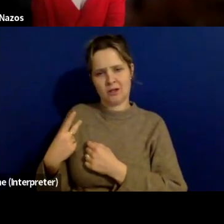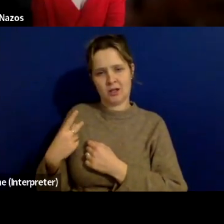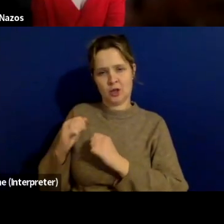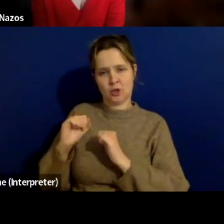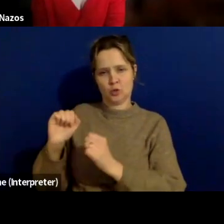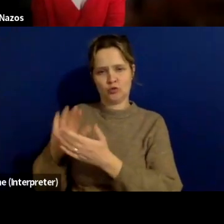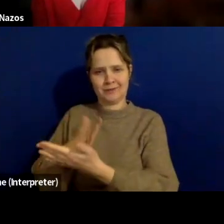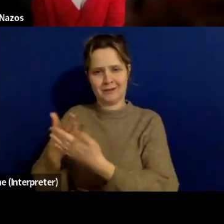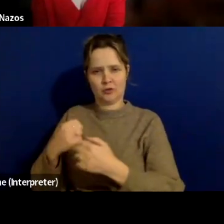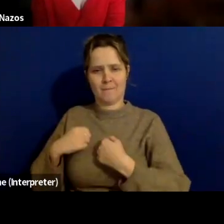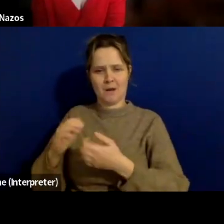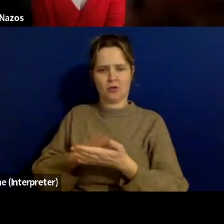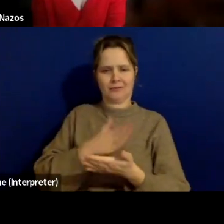translation